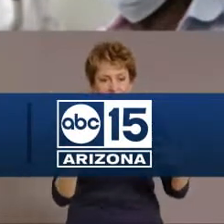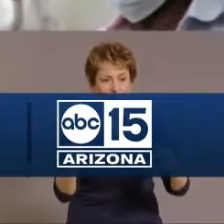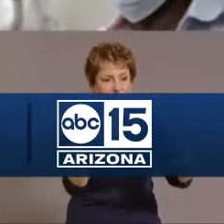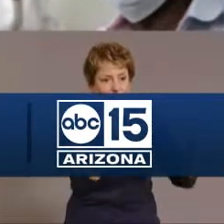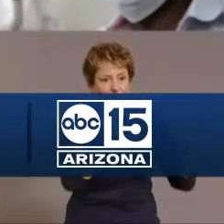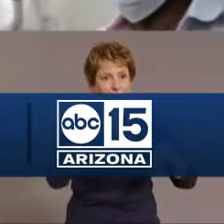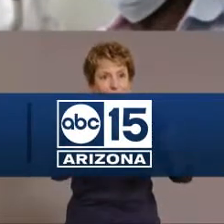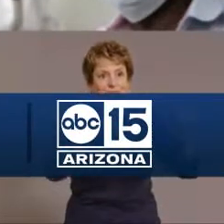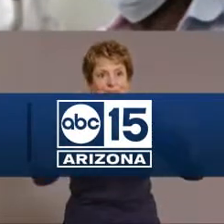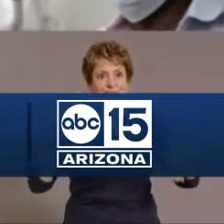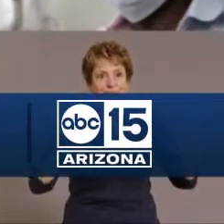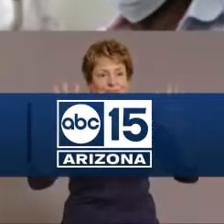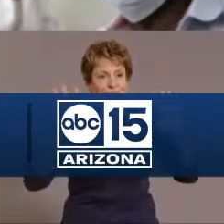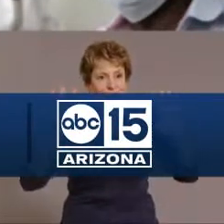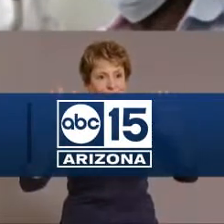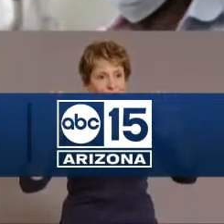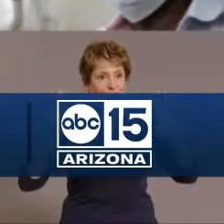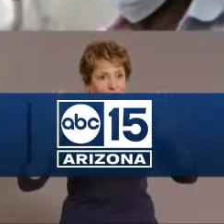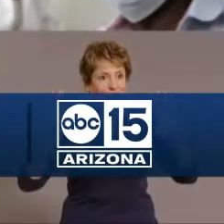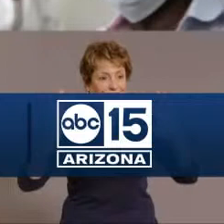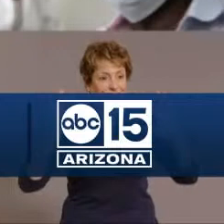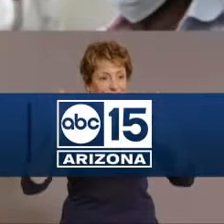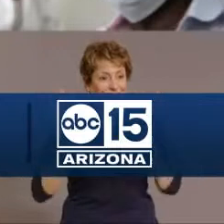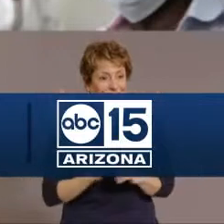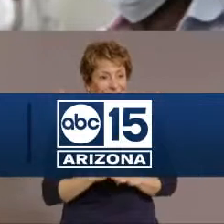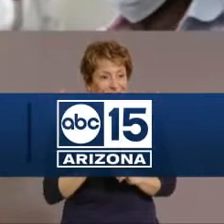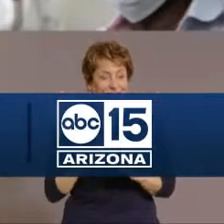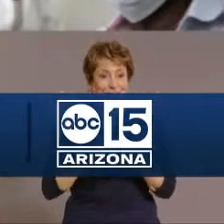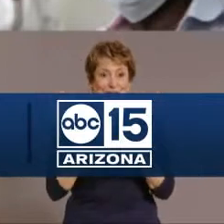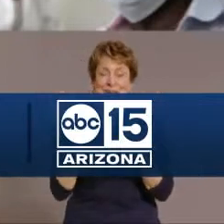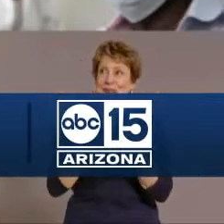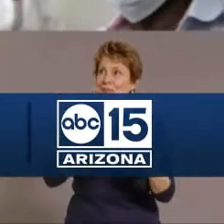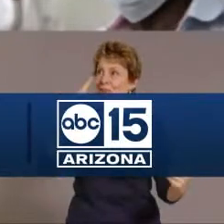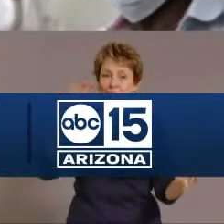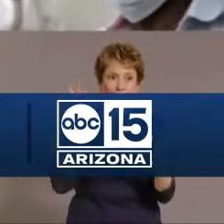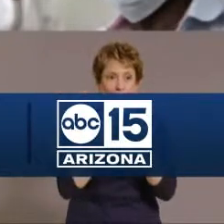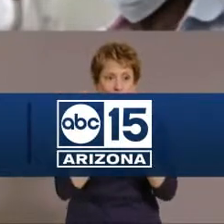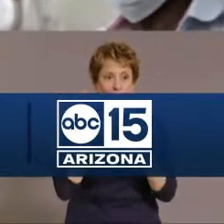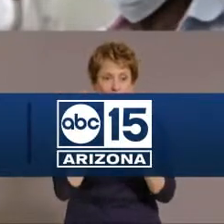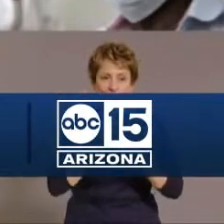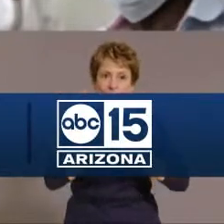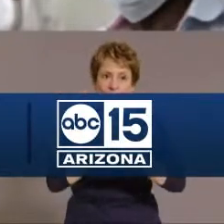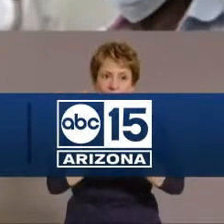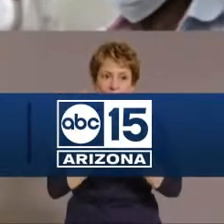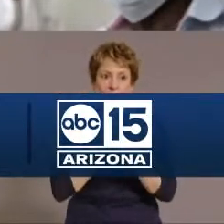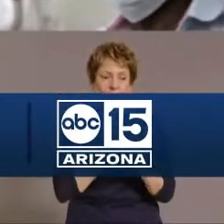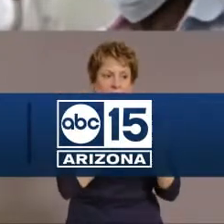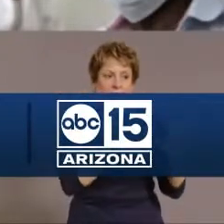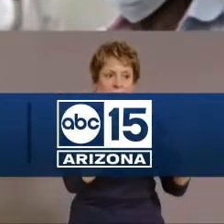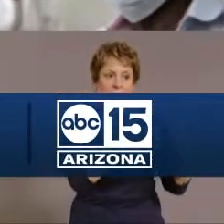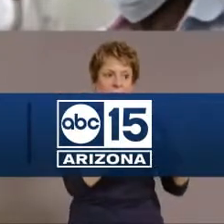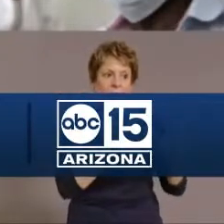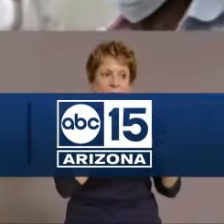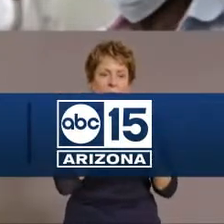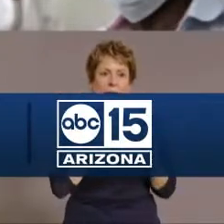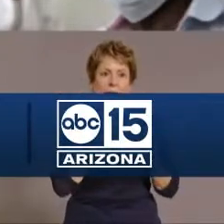projects that was able to protect some of our most vulnerable populations here in Arizona.